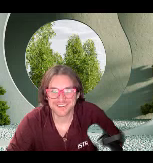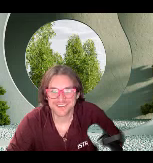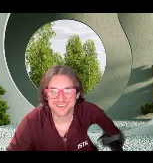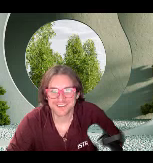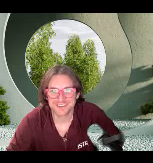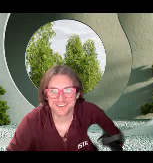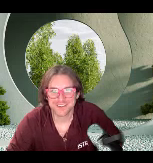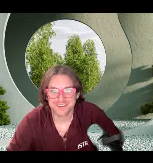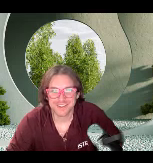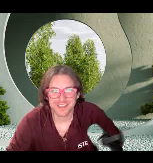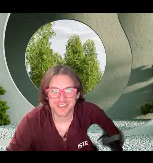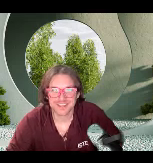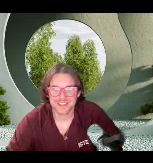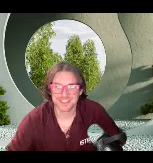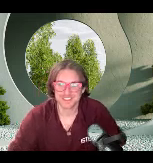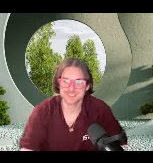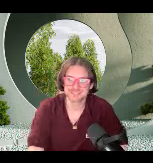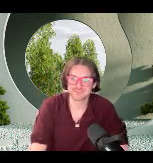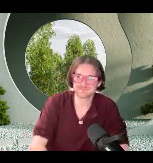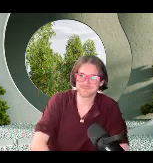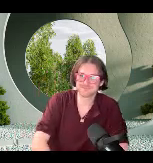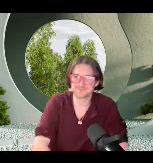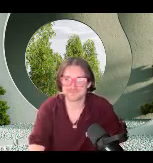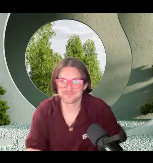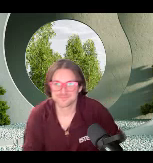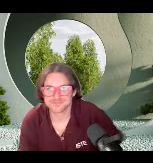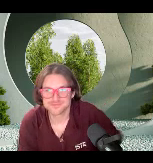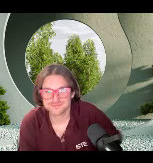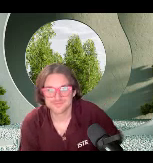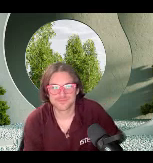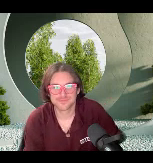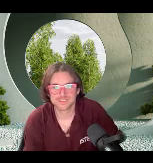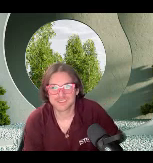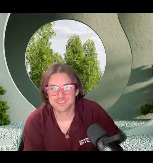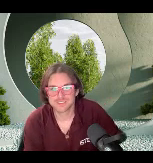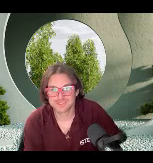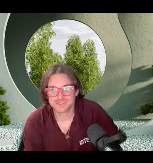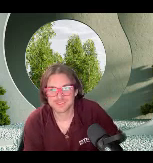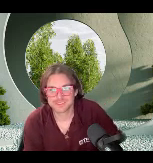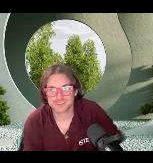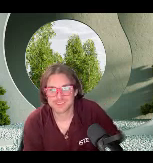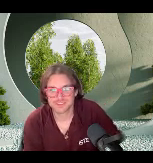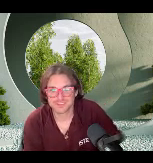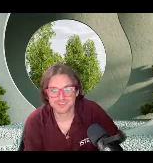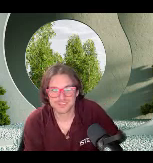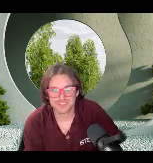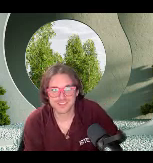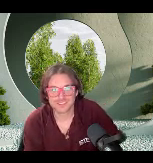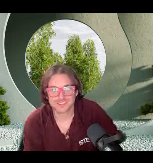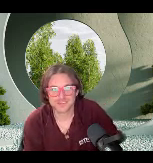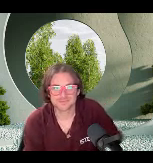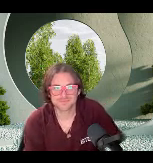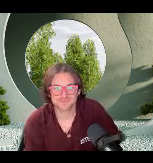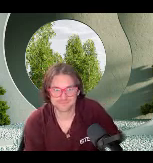know about it, but I can definitely say that I use all of these. So, and I see some of you in the chat also said that